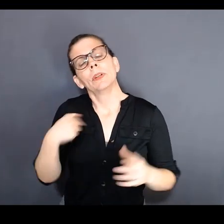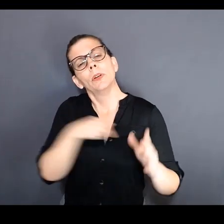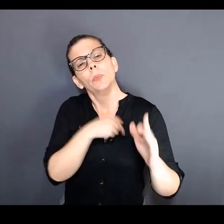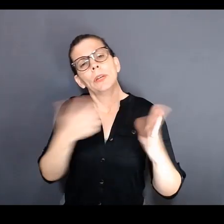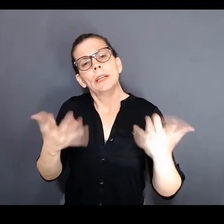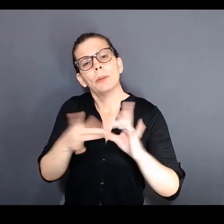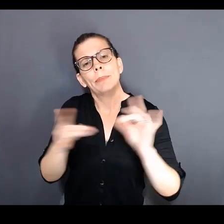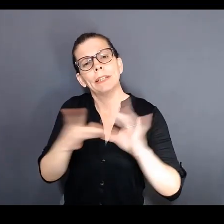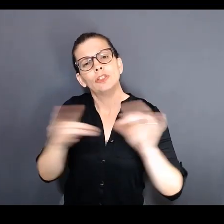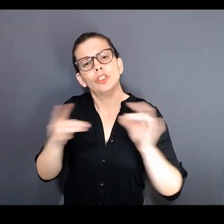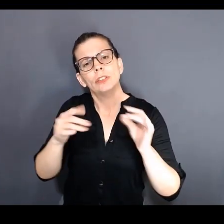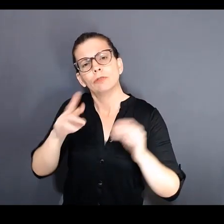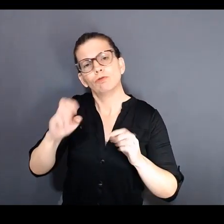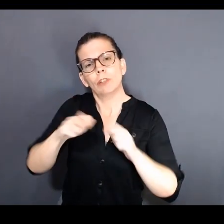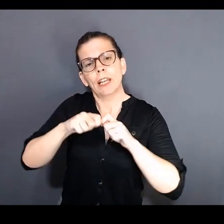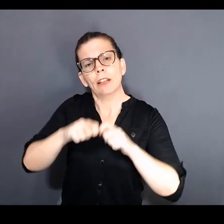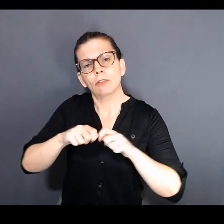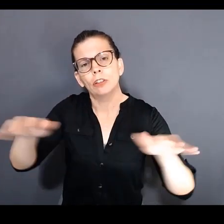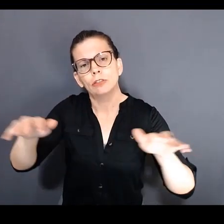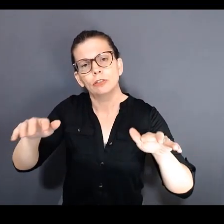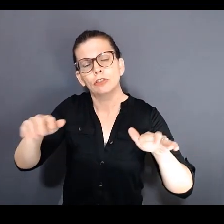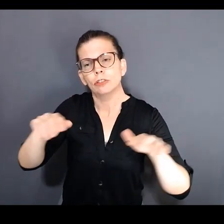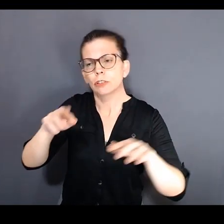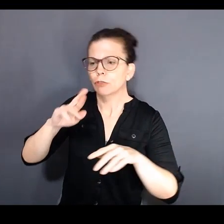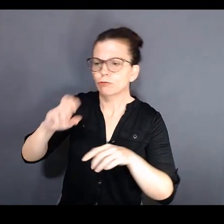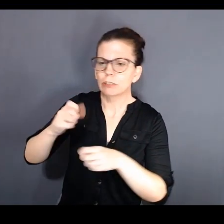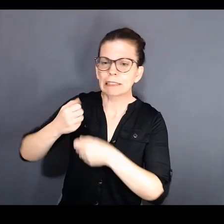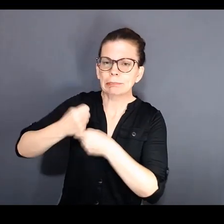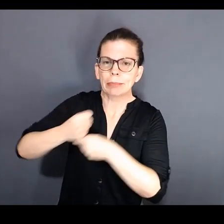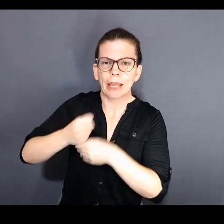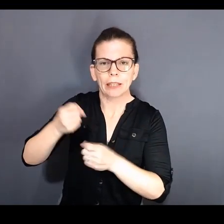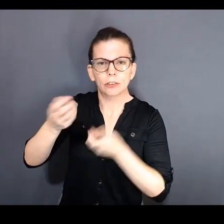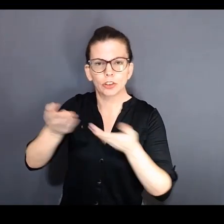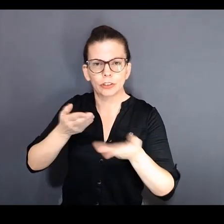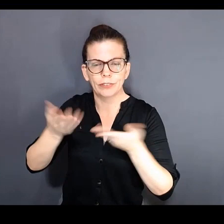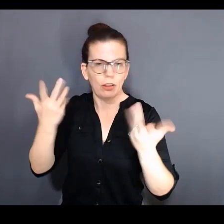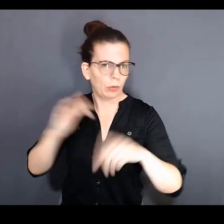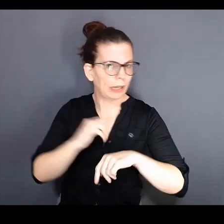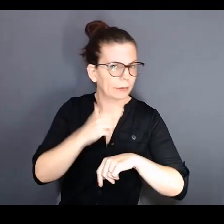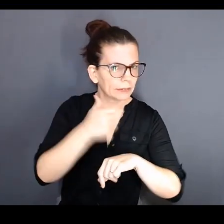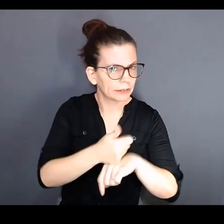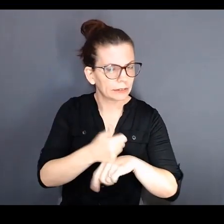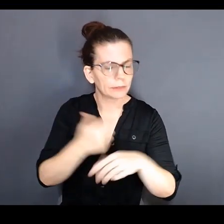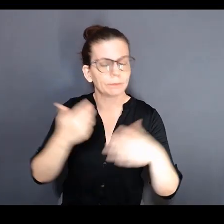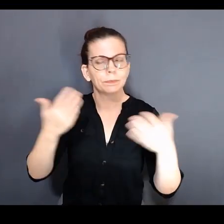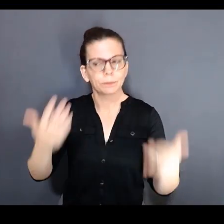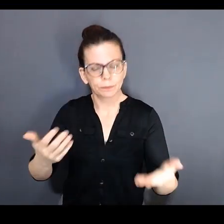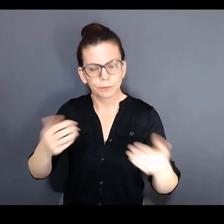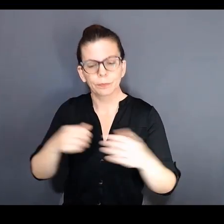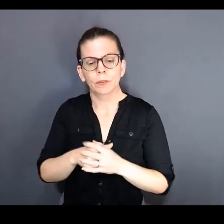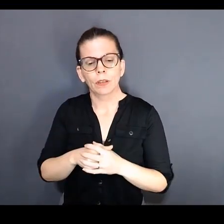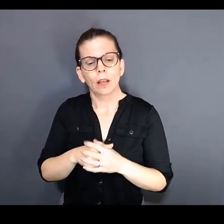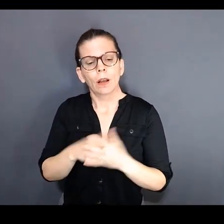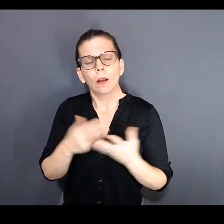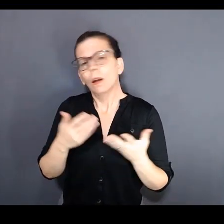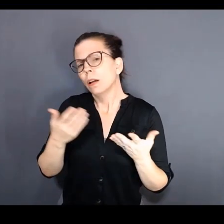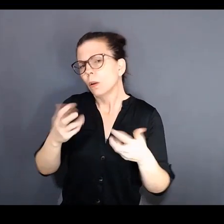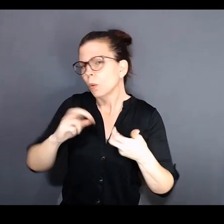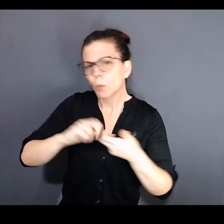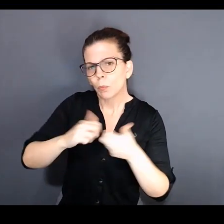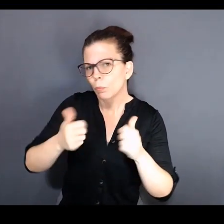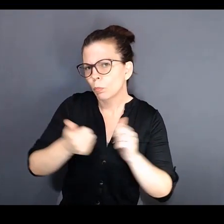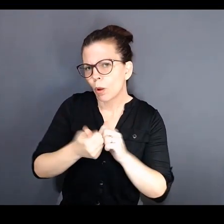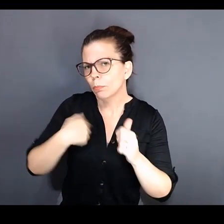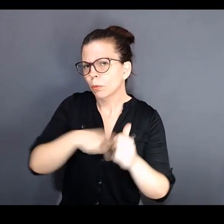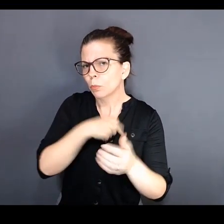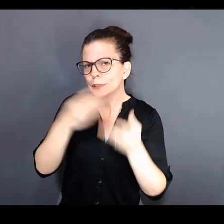So we mentioned we are relaunching a re-architected version of this service that already exists. So